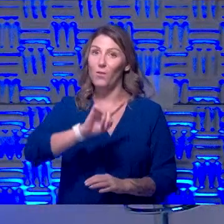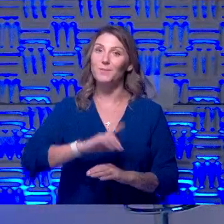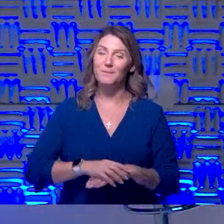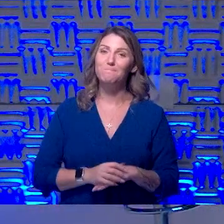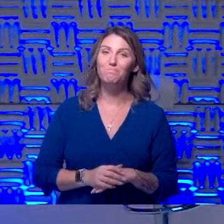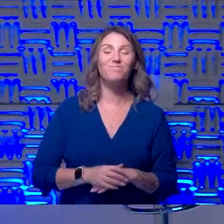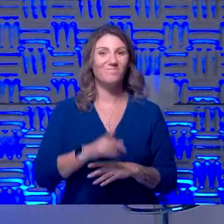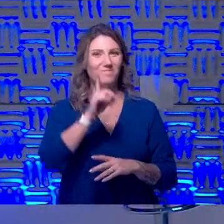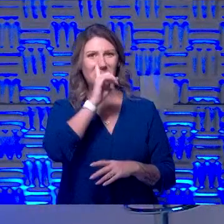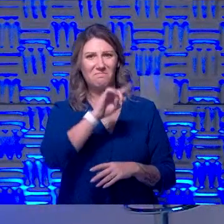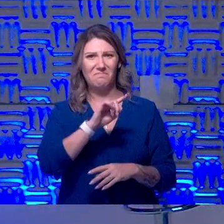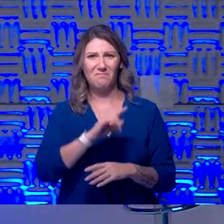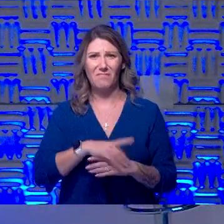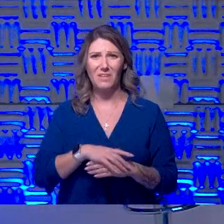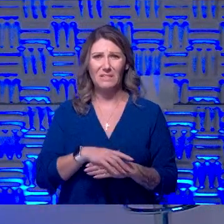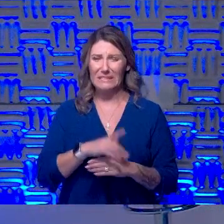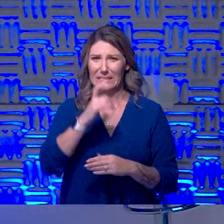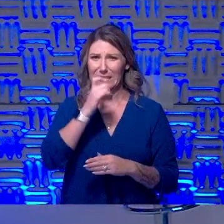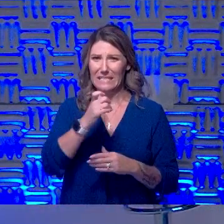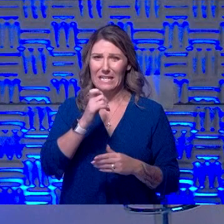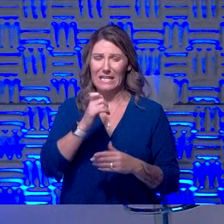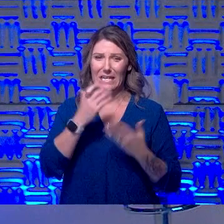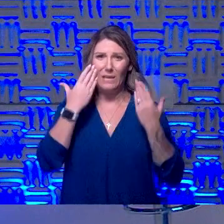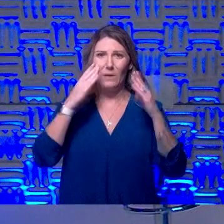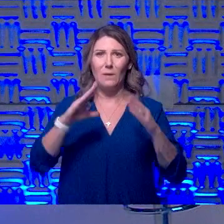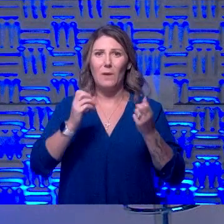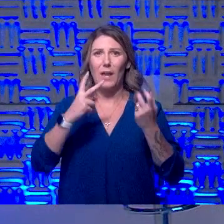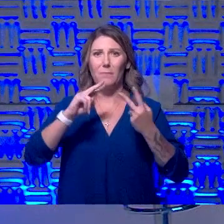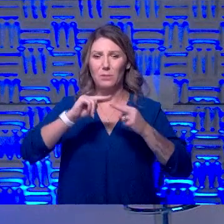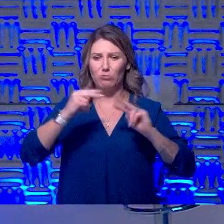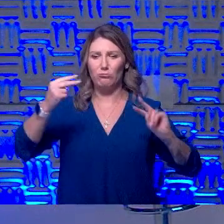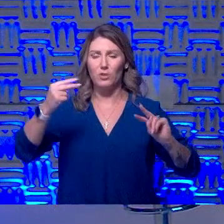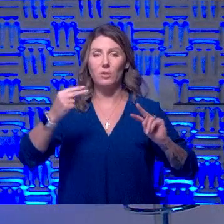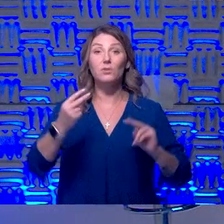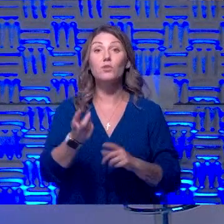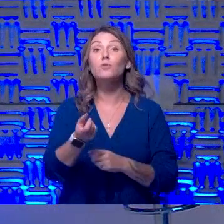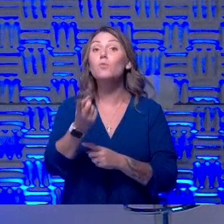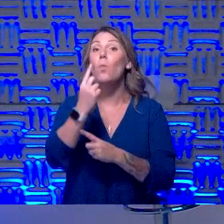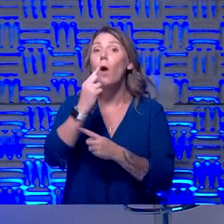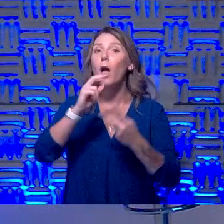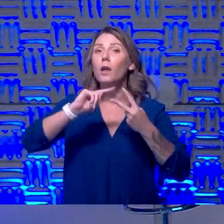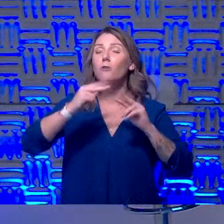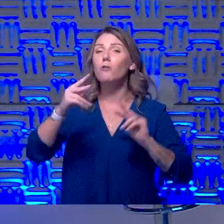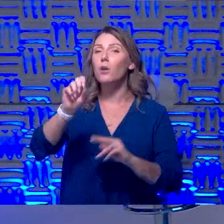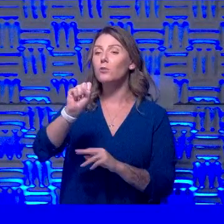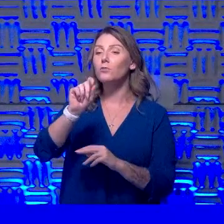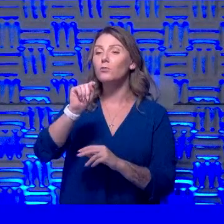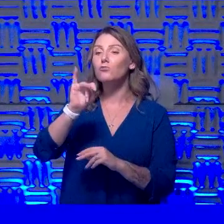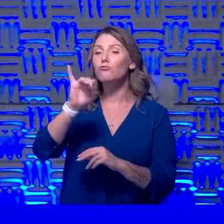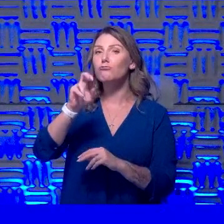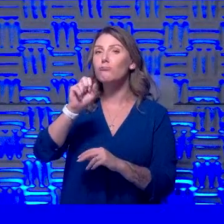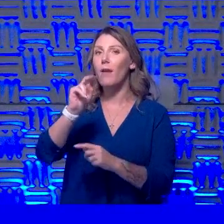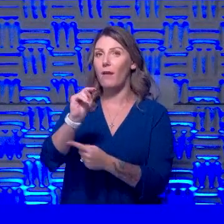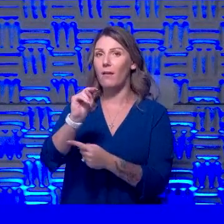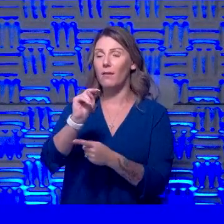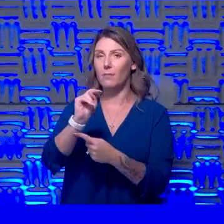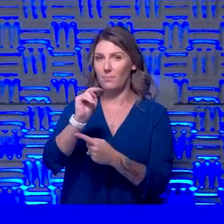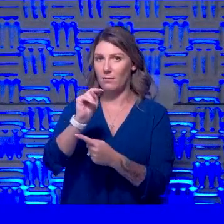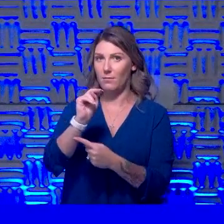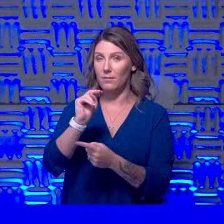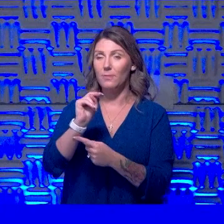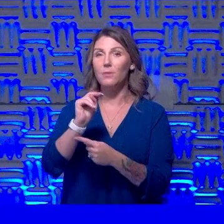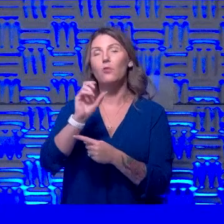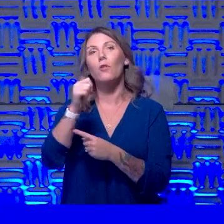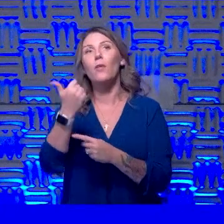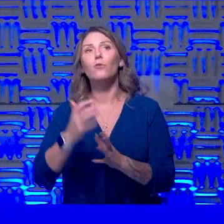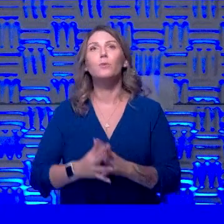what I was going to false. I don't think we know how many different strains there are for sure. Yeah. So there's only one strain. There are other